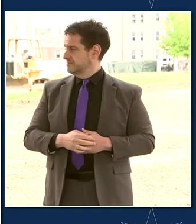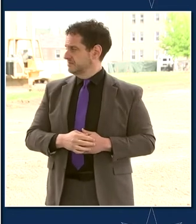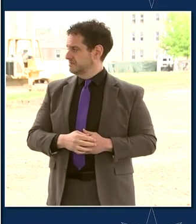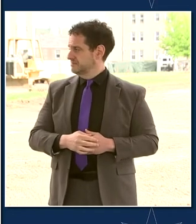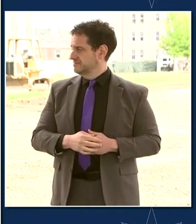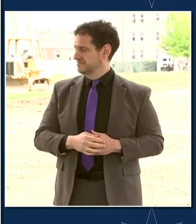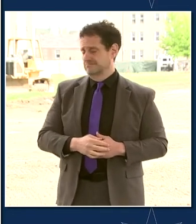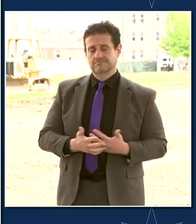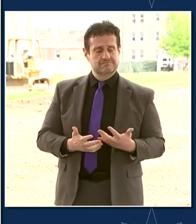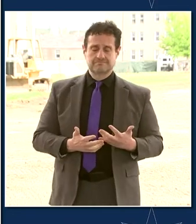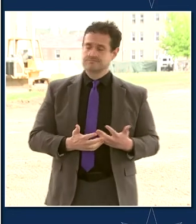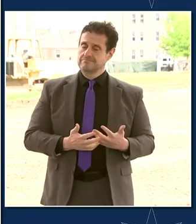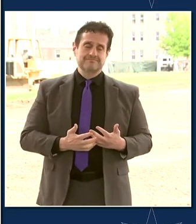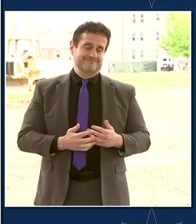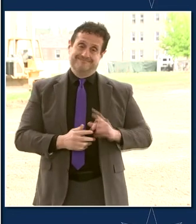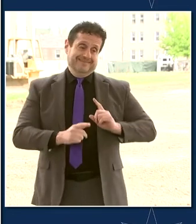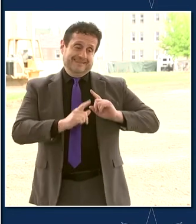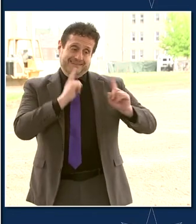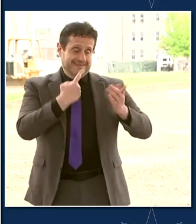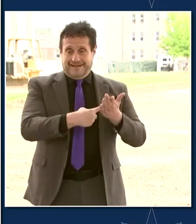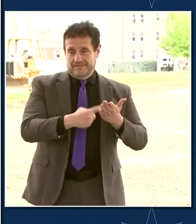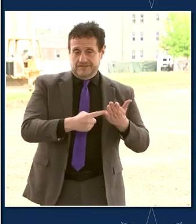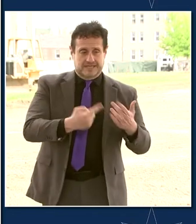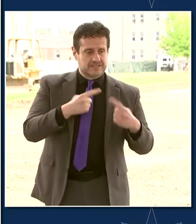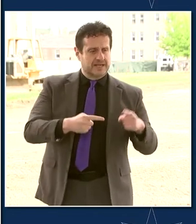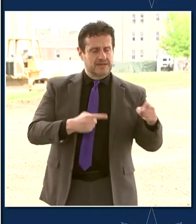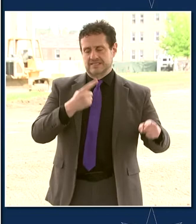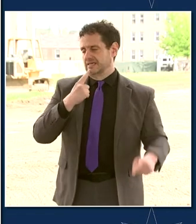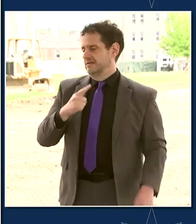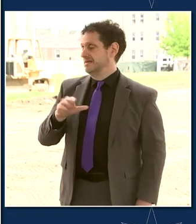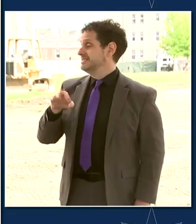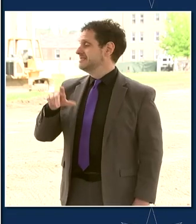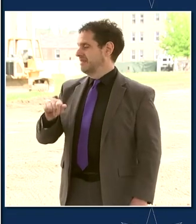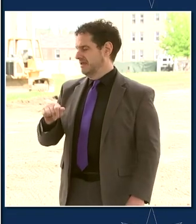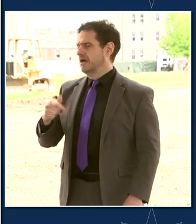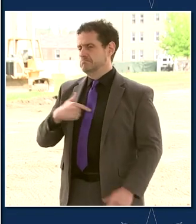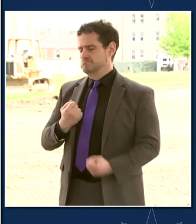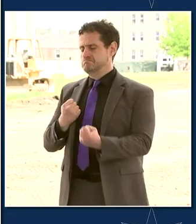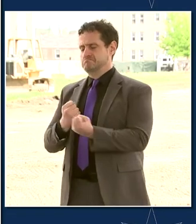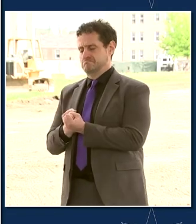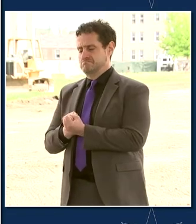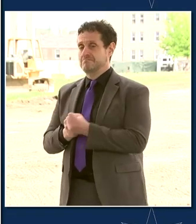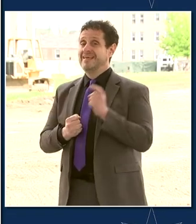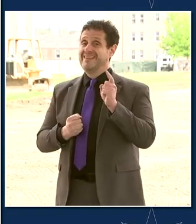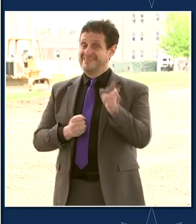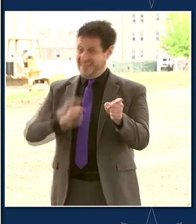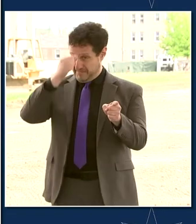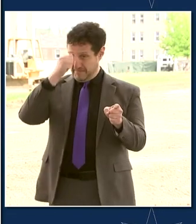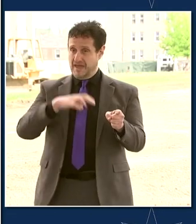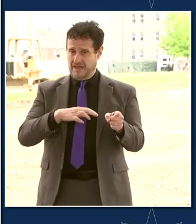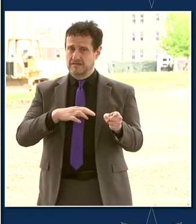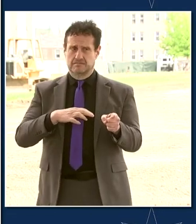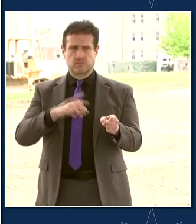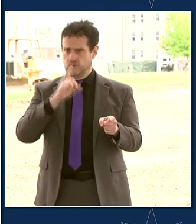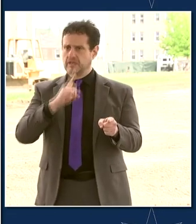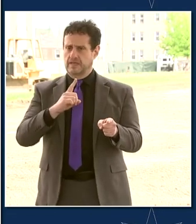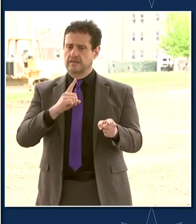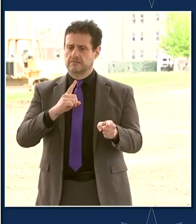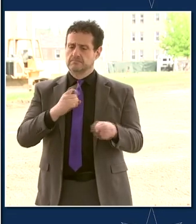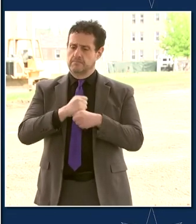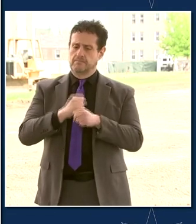because conversations happen, said, Selena, I got you. And he's the man who really, truly made this happen.